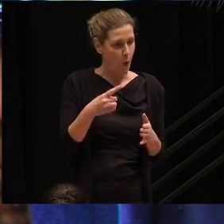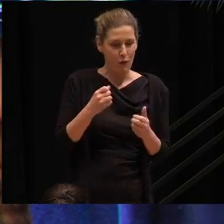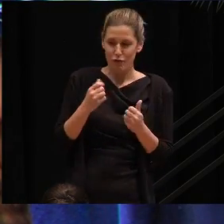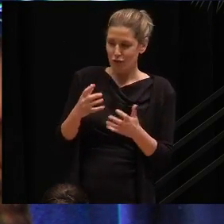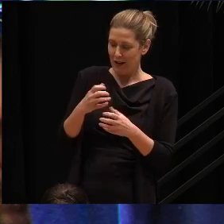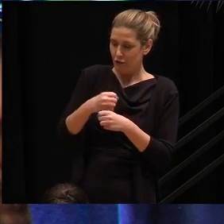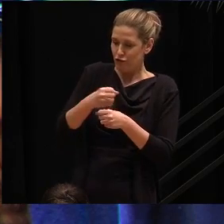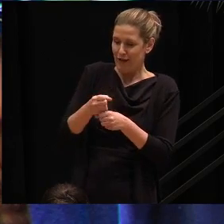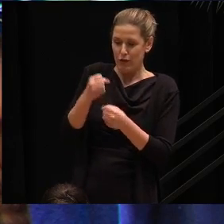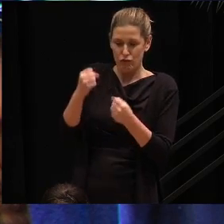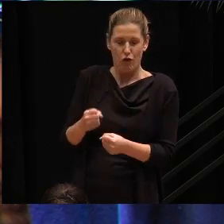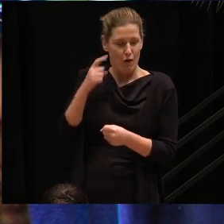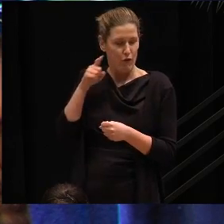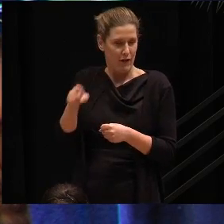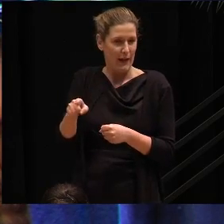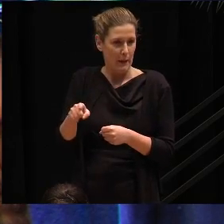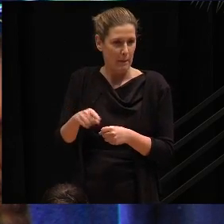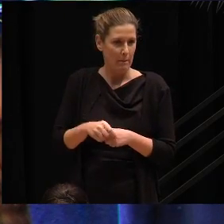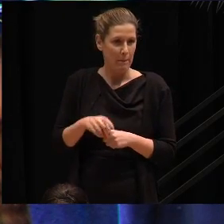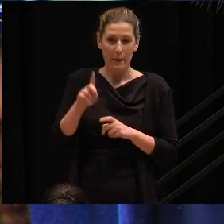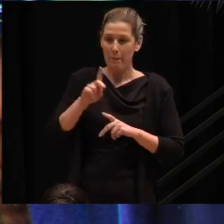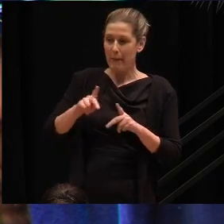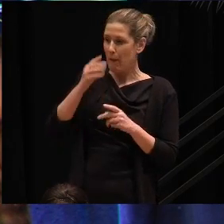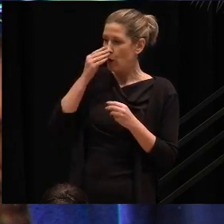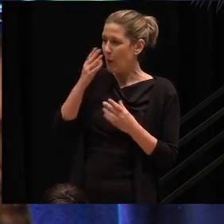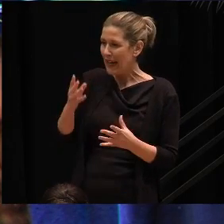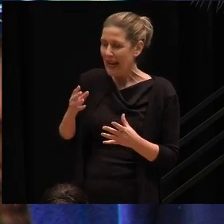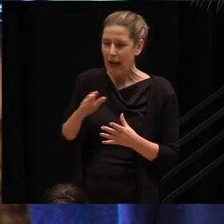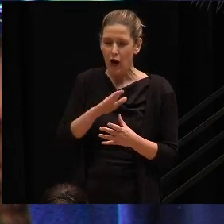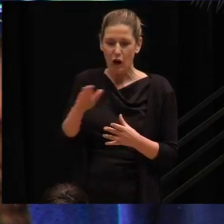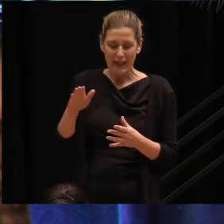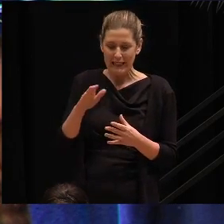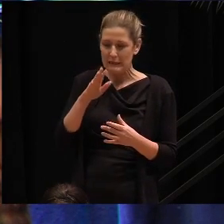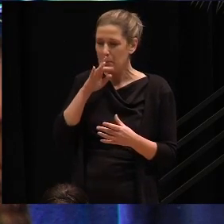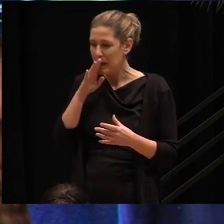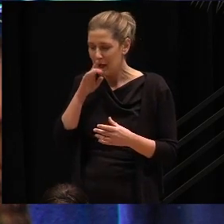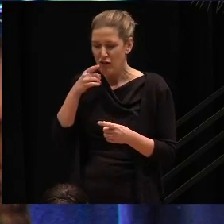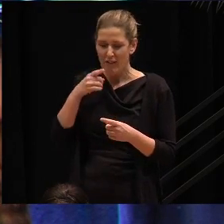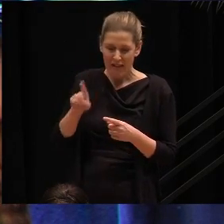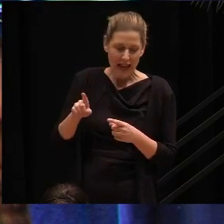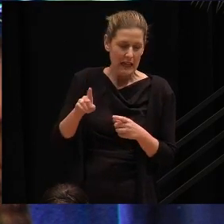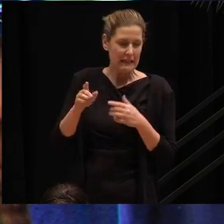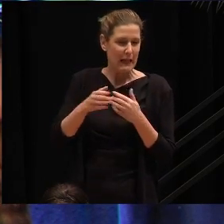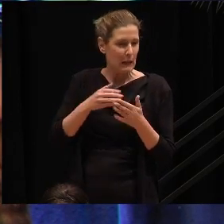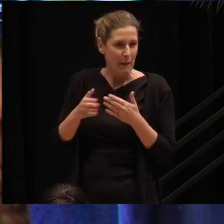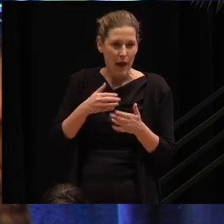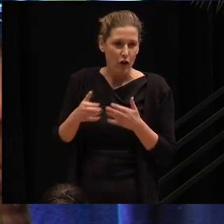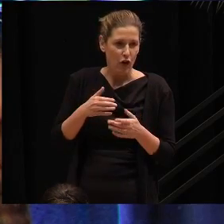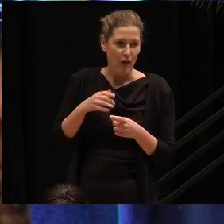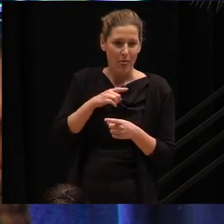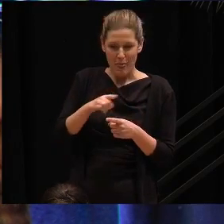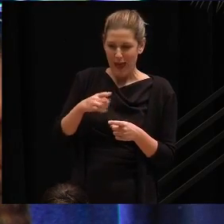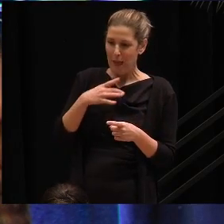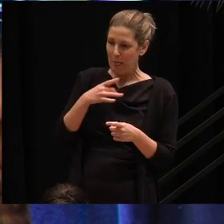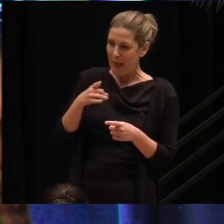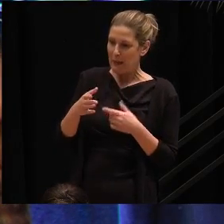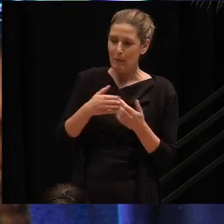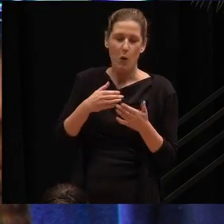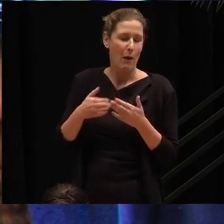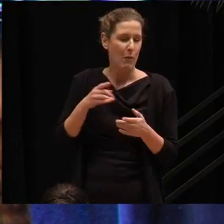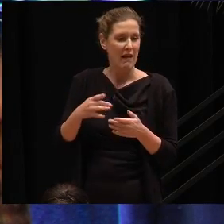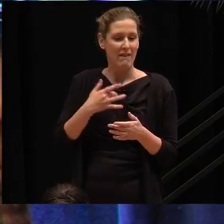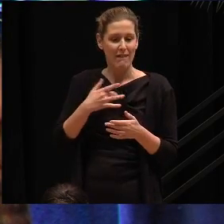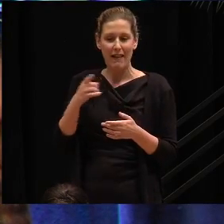care for his lapses from taste or his violence of speech and action. They like him the better for such demonstrations that he is one of